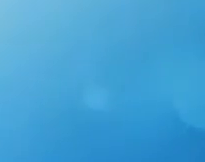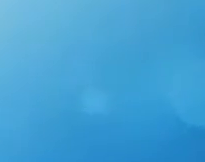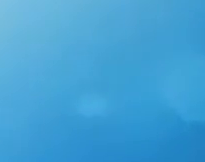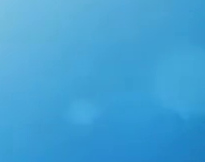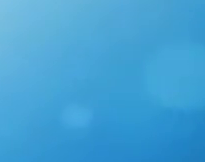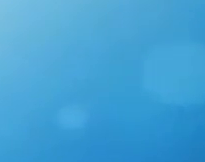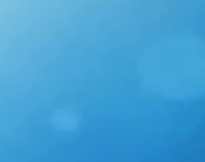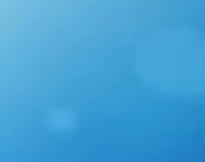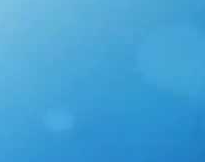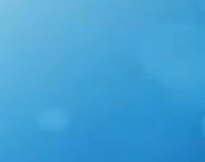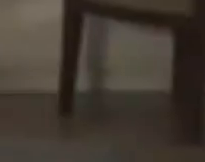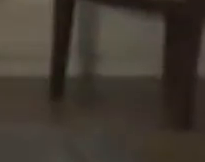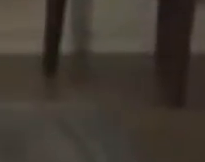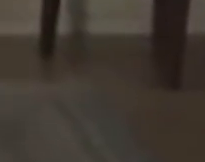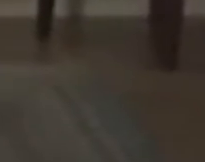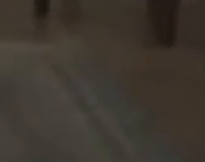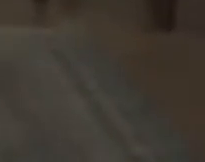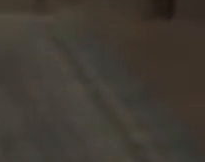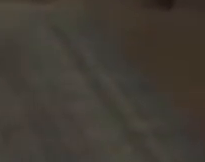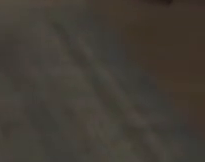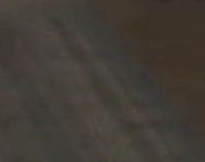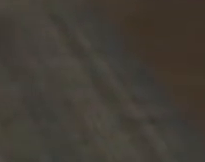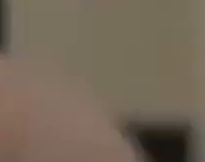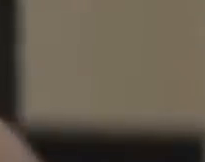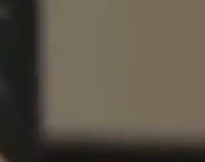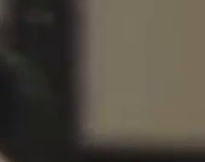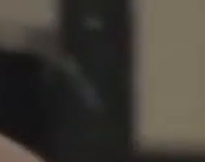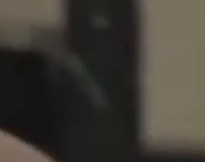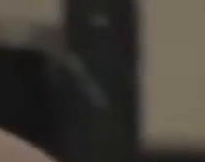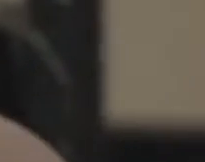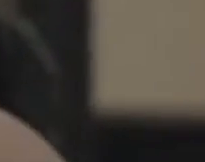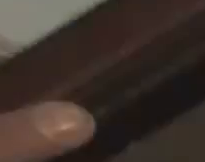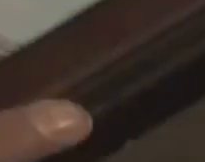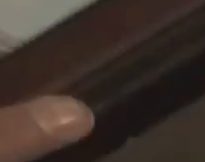Lisa, my darling, you know that I will never forget you.